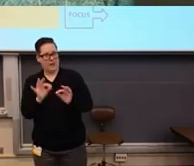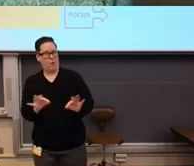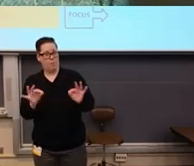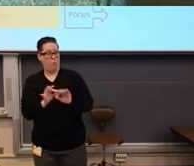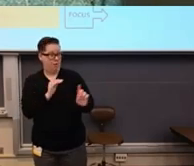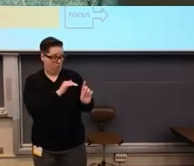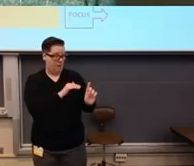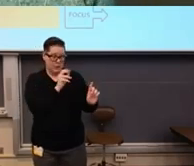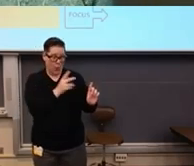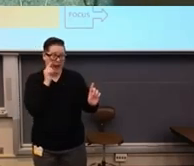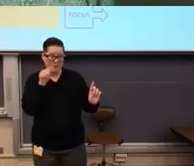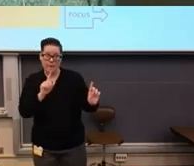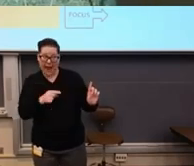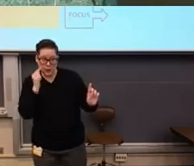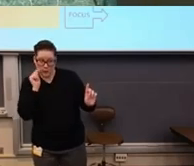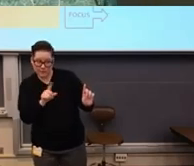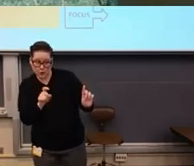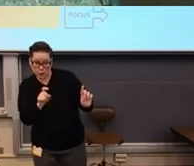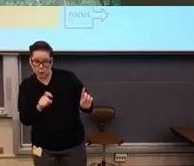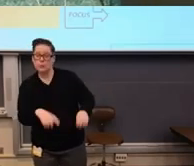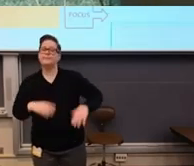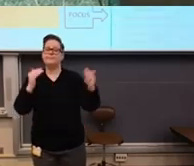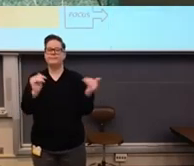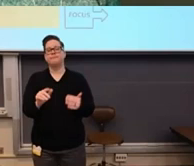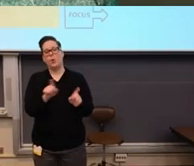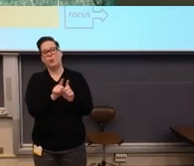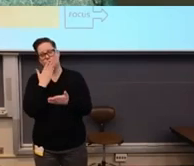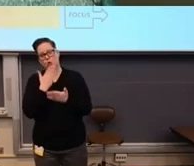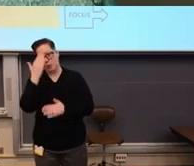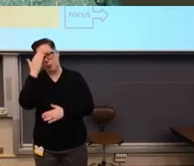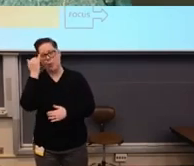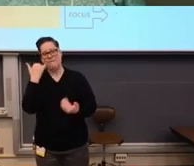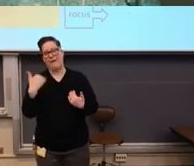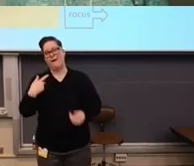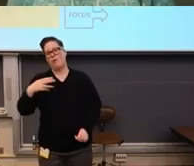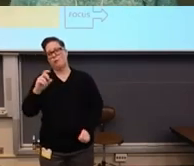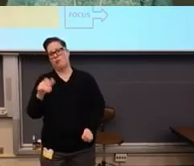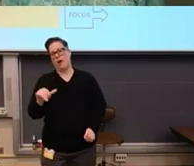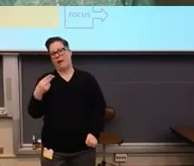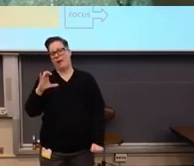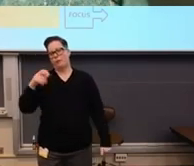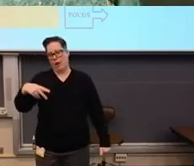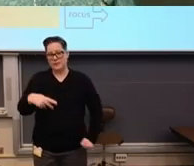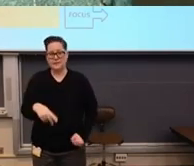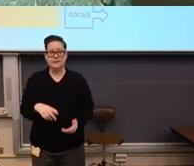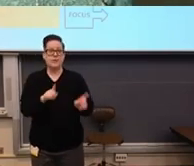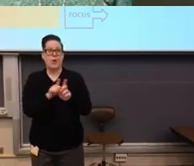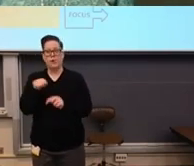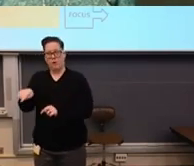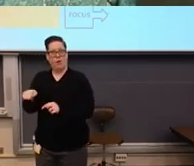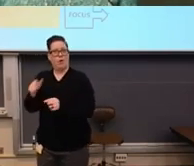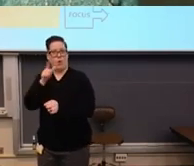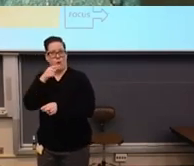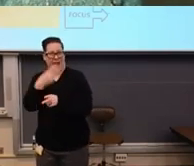important to know that. And then it's good to know if they have a healthcare proxy. Same for the caregiver informant. What is their